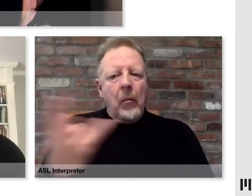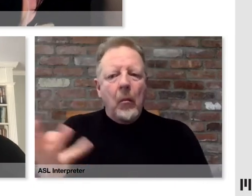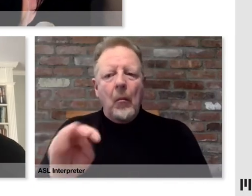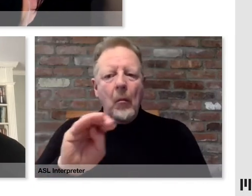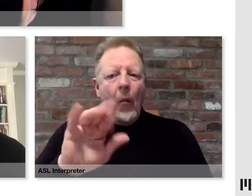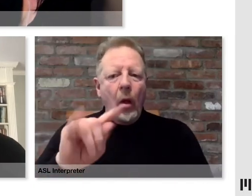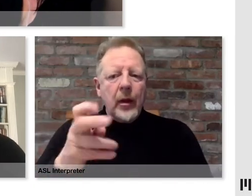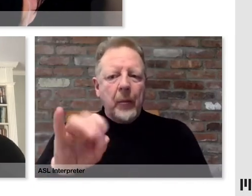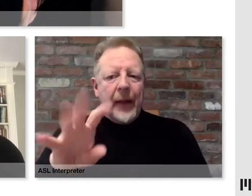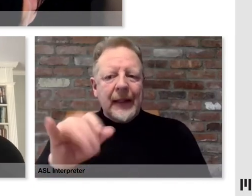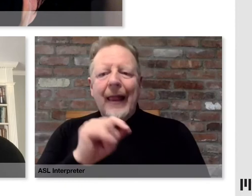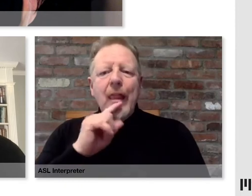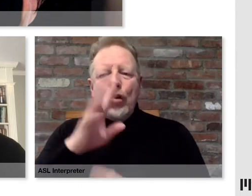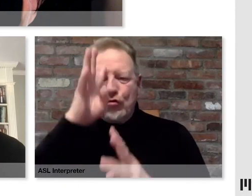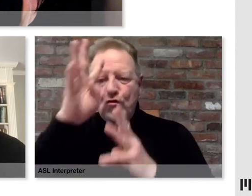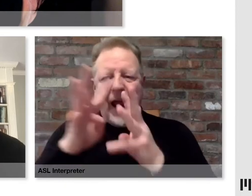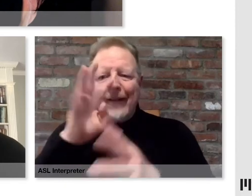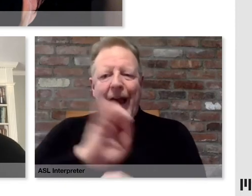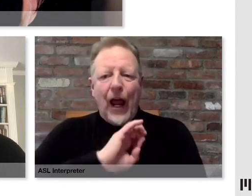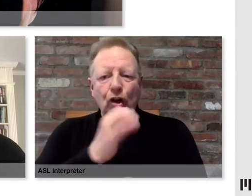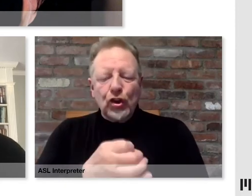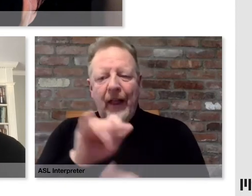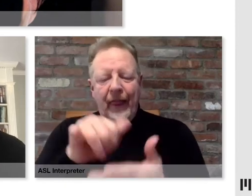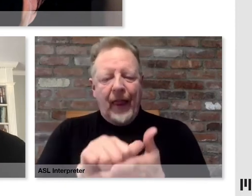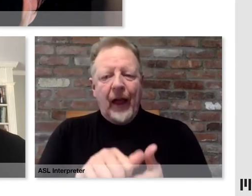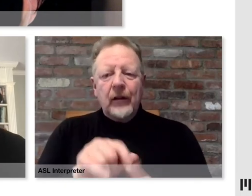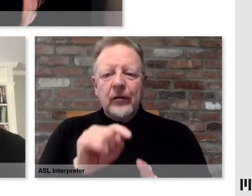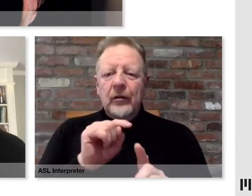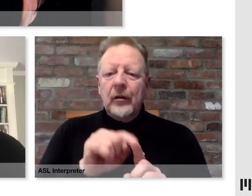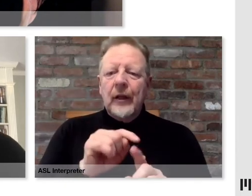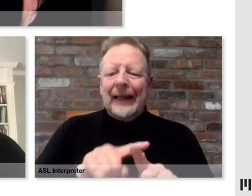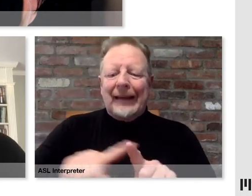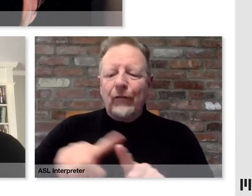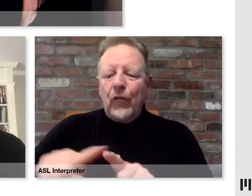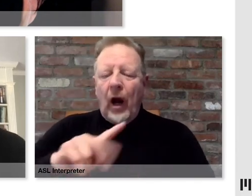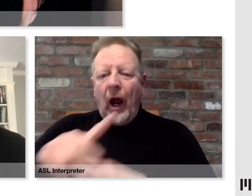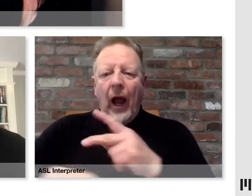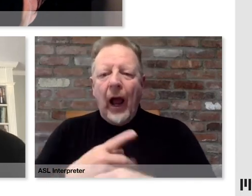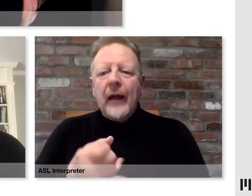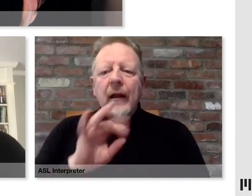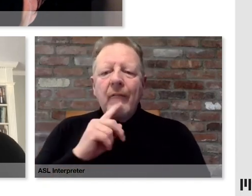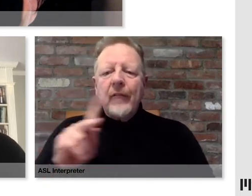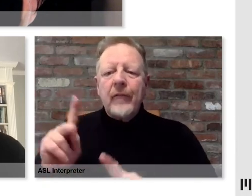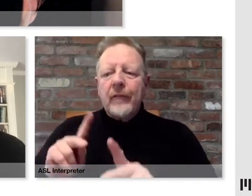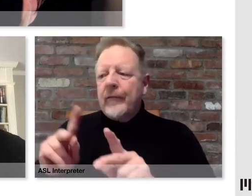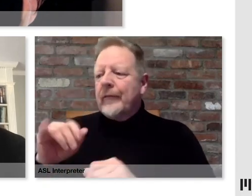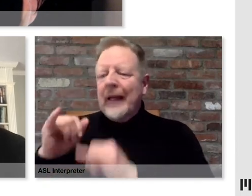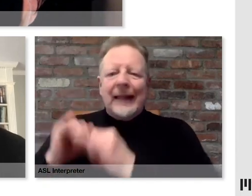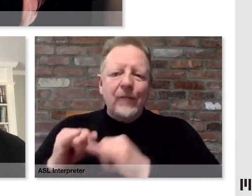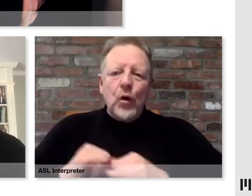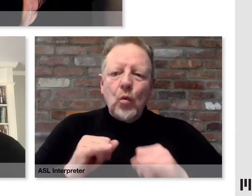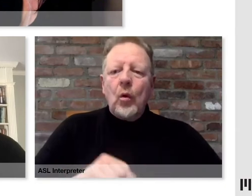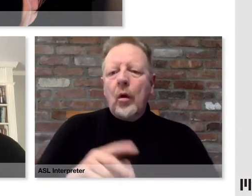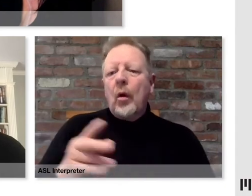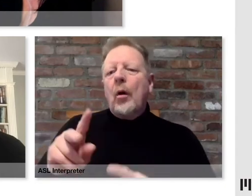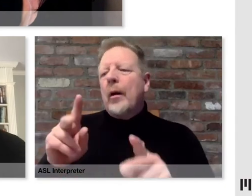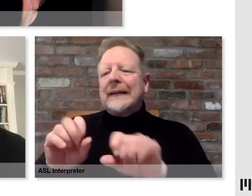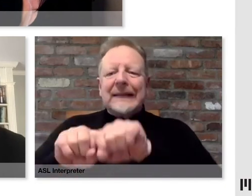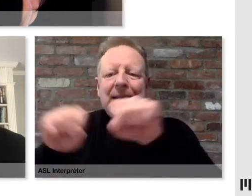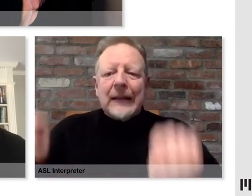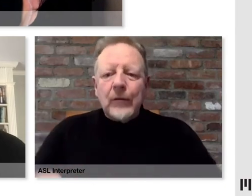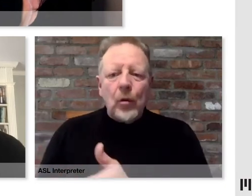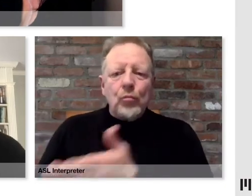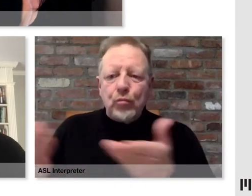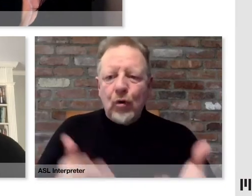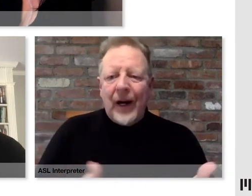and the creative energy that you know, different kinds of individuals, different kinds of systems bring. So I think that is